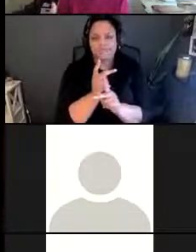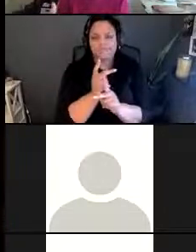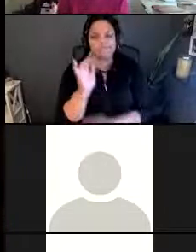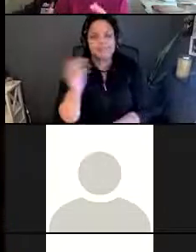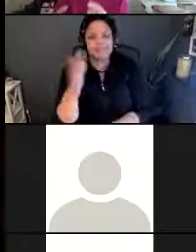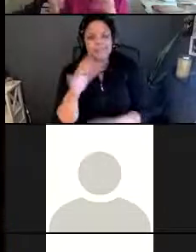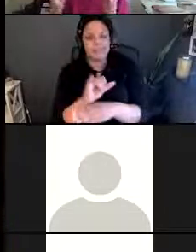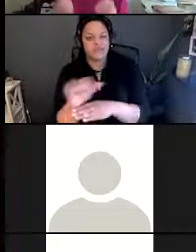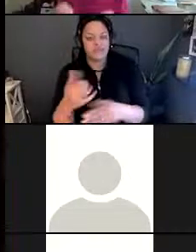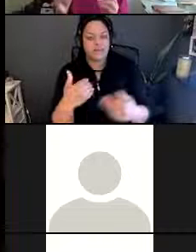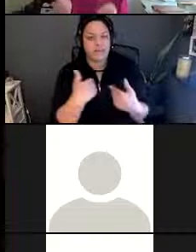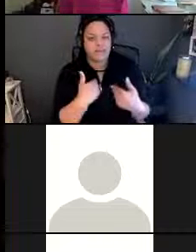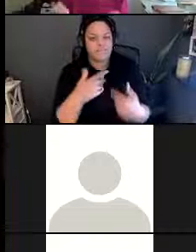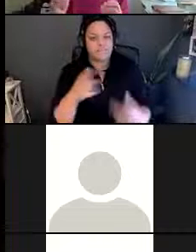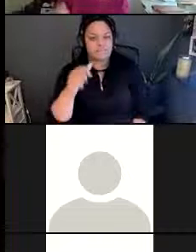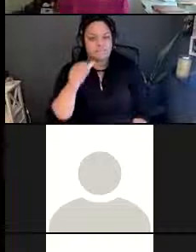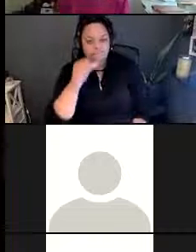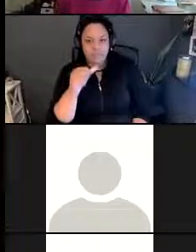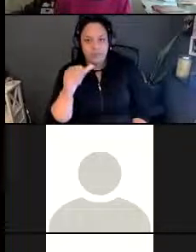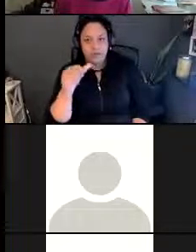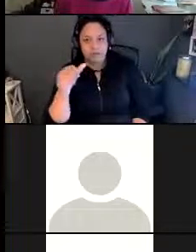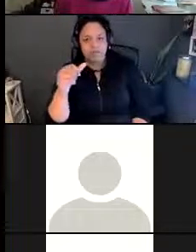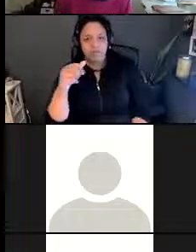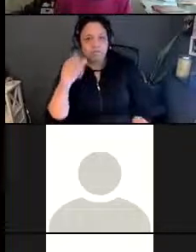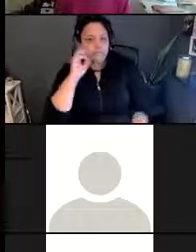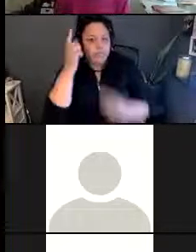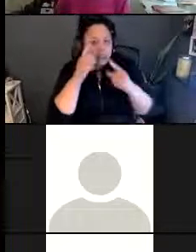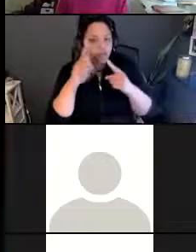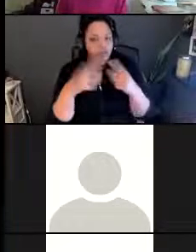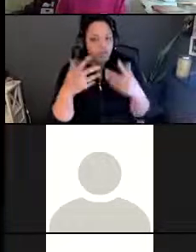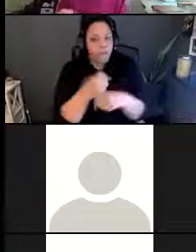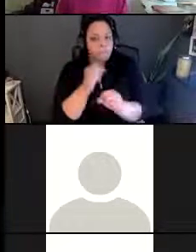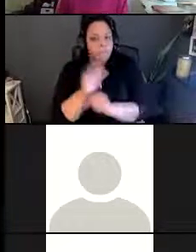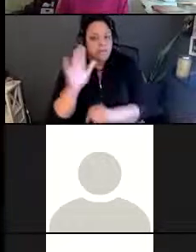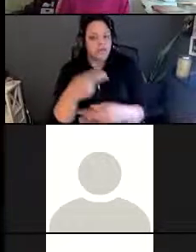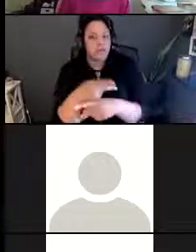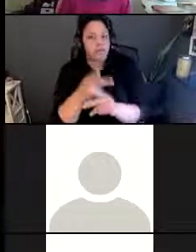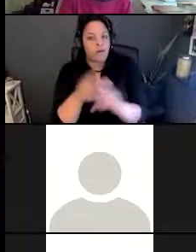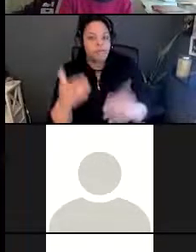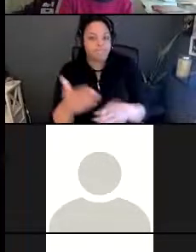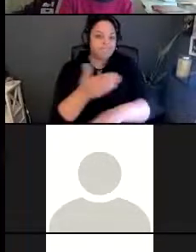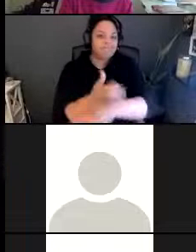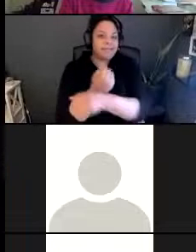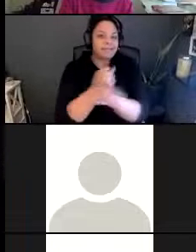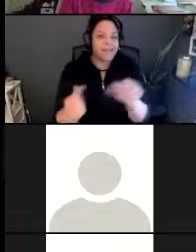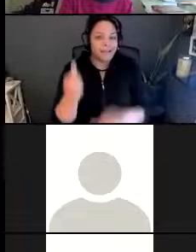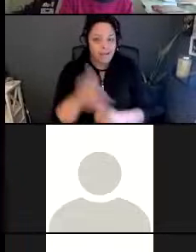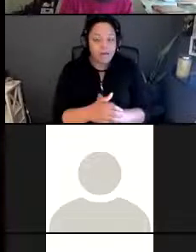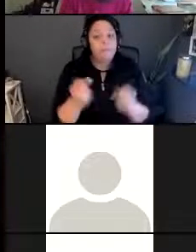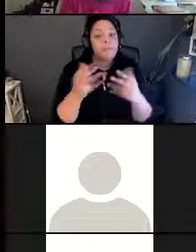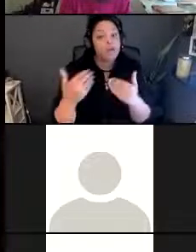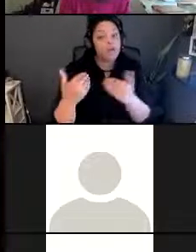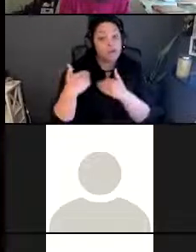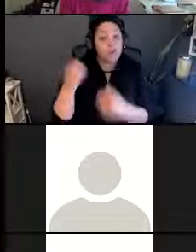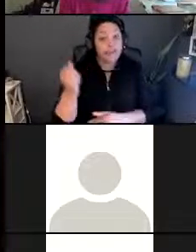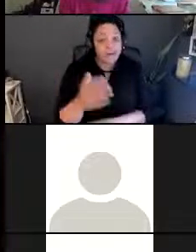industry, has to make a safe product. And many responsible gambling initiatives fall